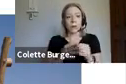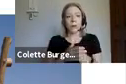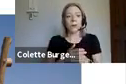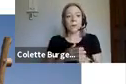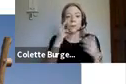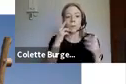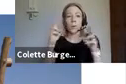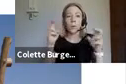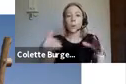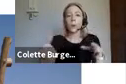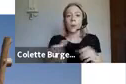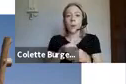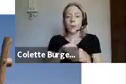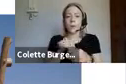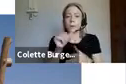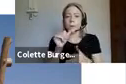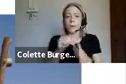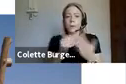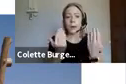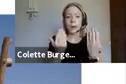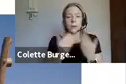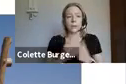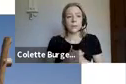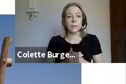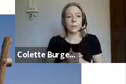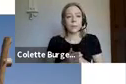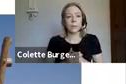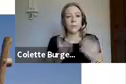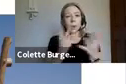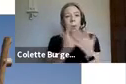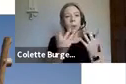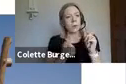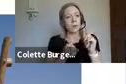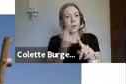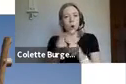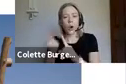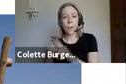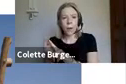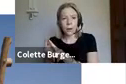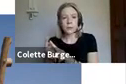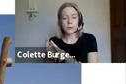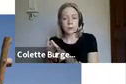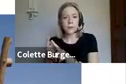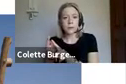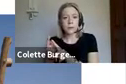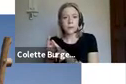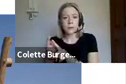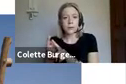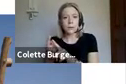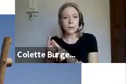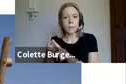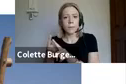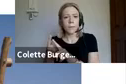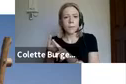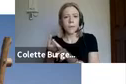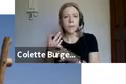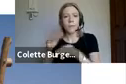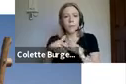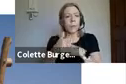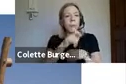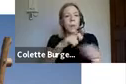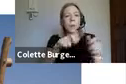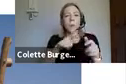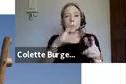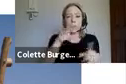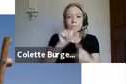of that, among the comments coming back was inevitably that people had identified some